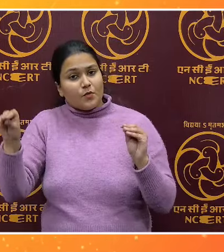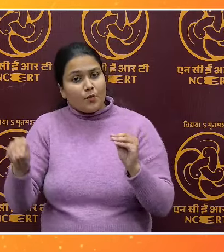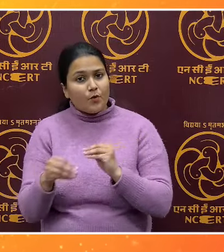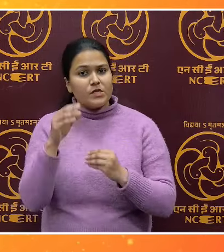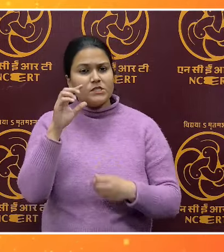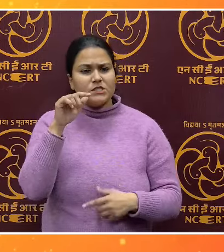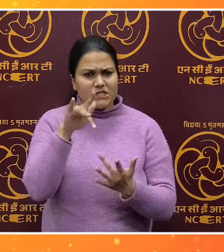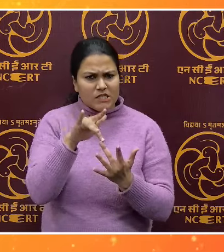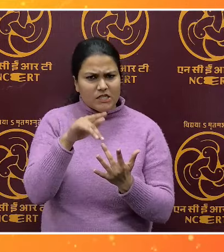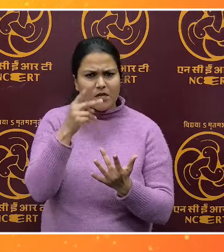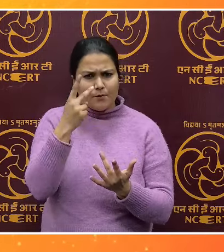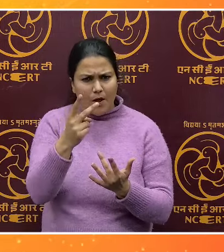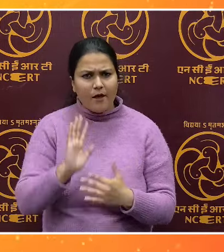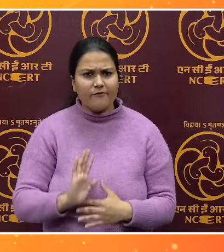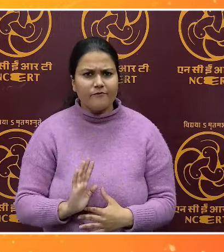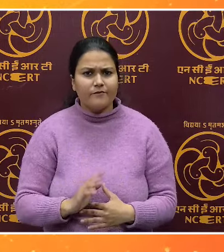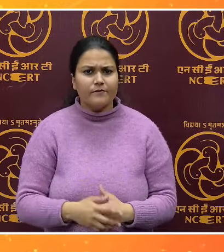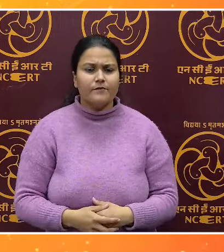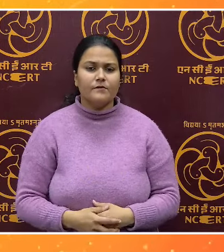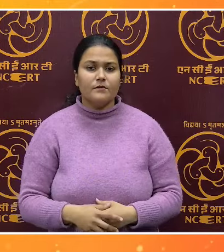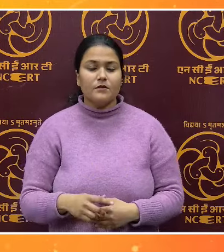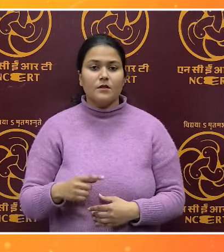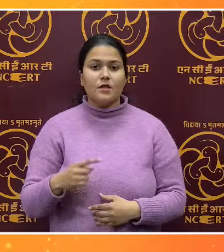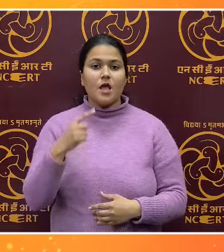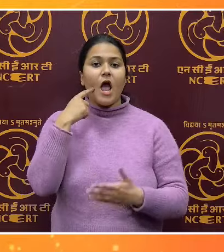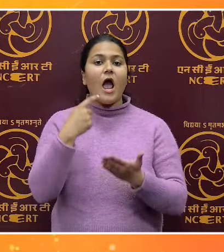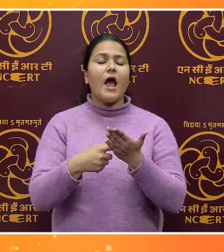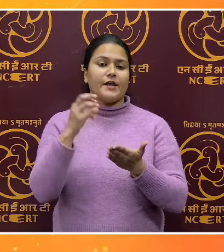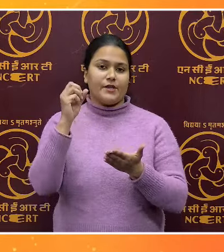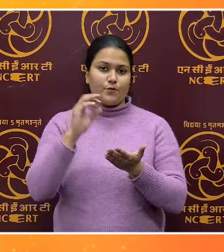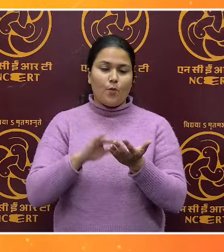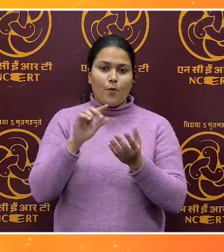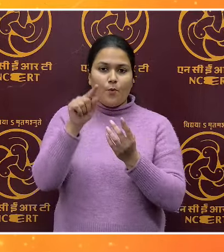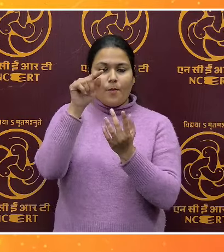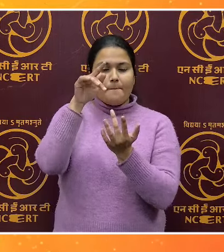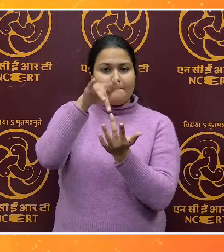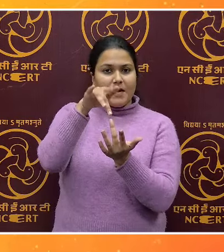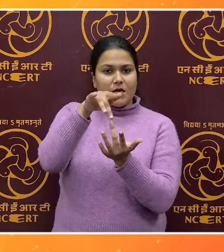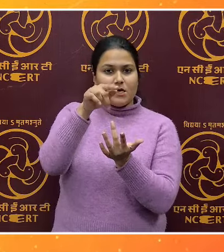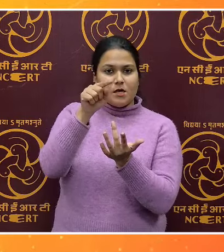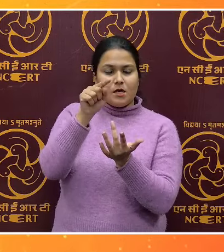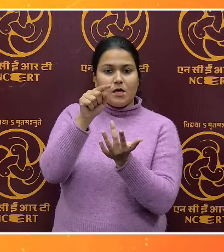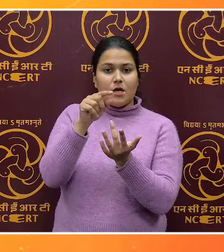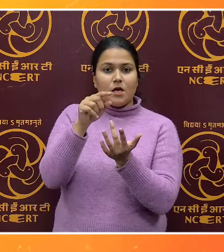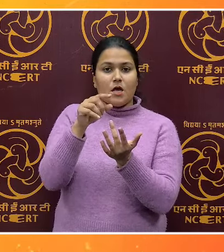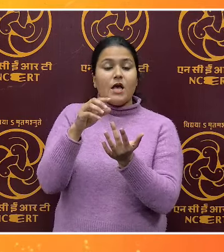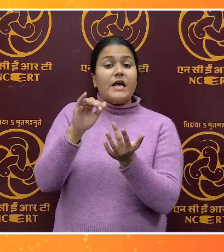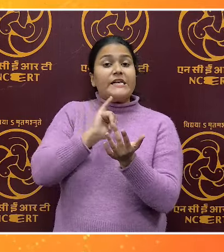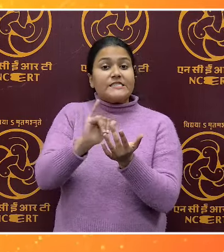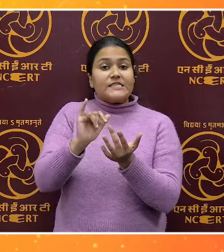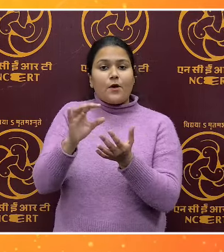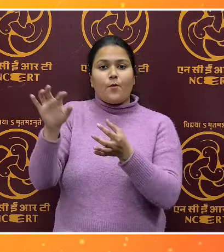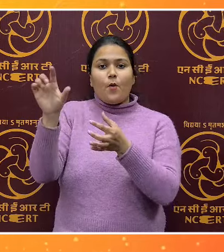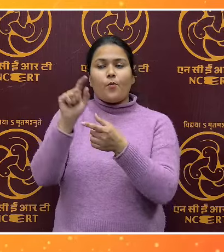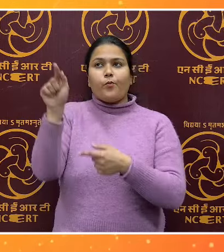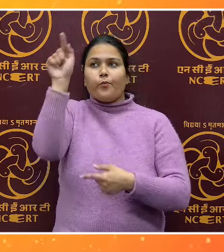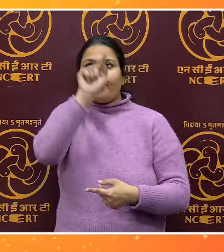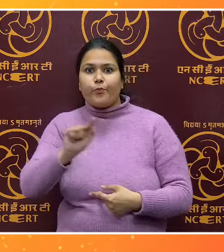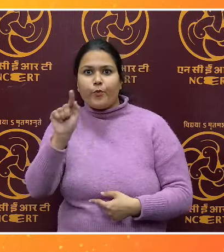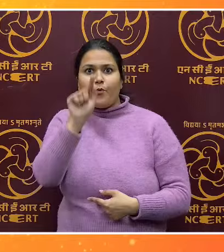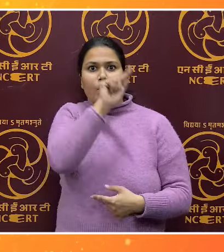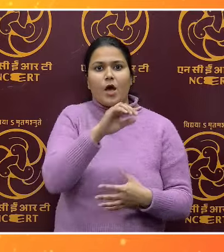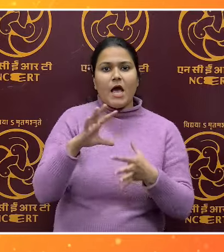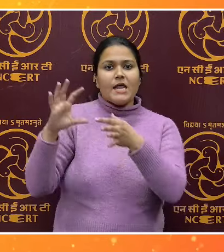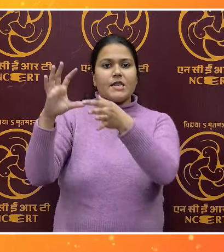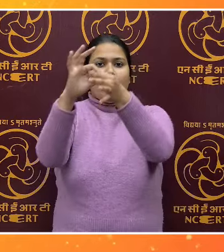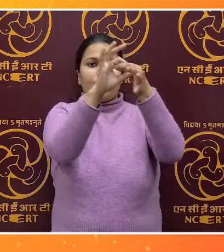metal ion to form a ring structure, ring kind of structure will be formed. Chelates, that means coming